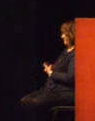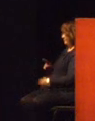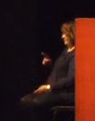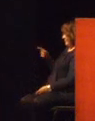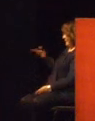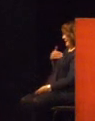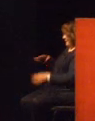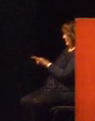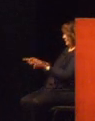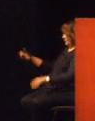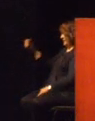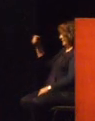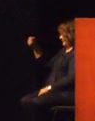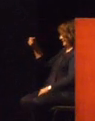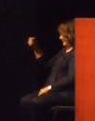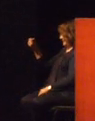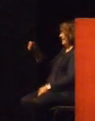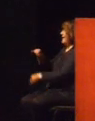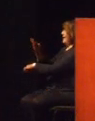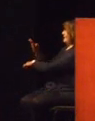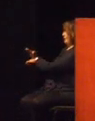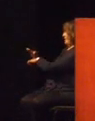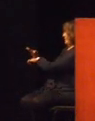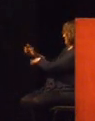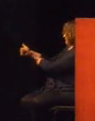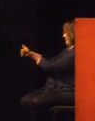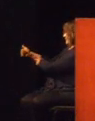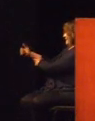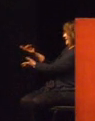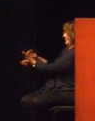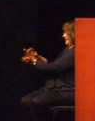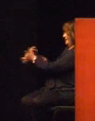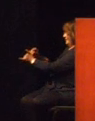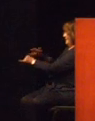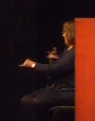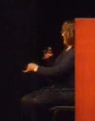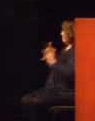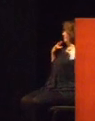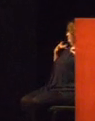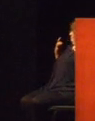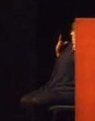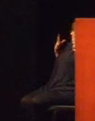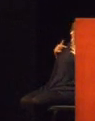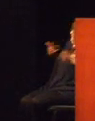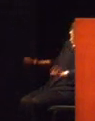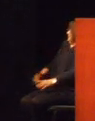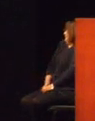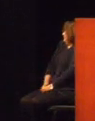in hand and a job and are financially independent, you really think your role is done.